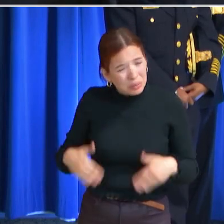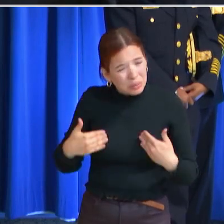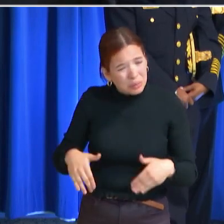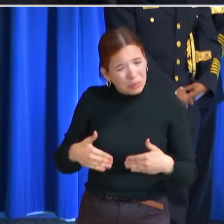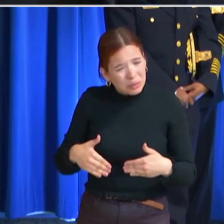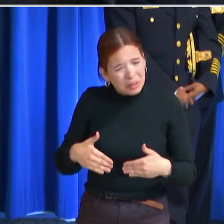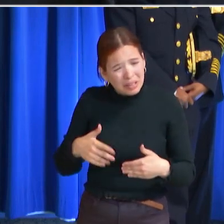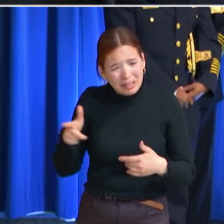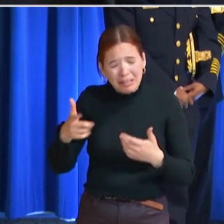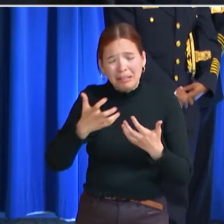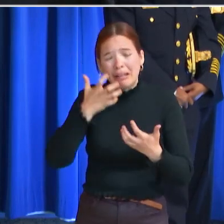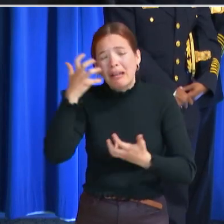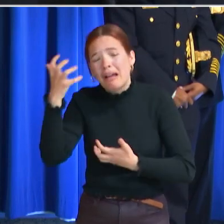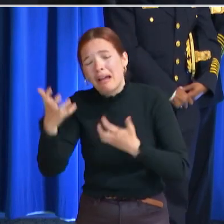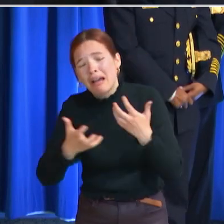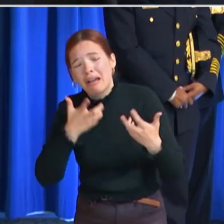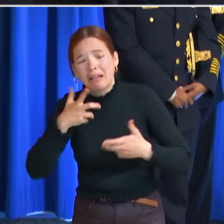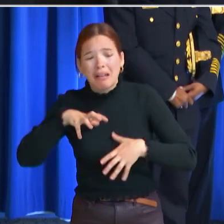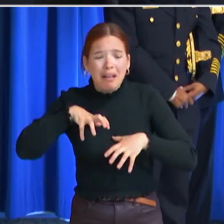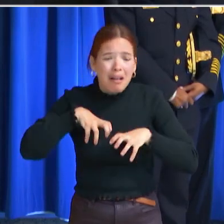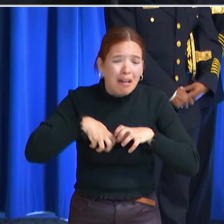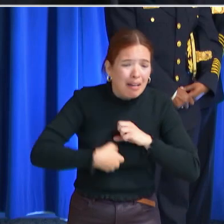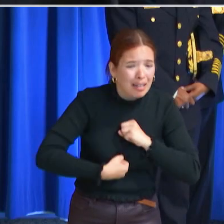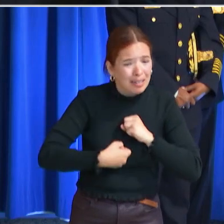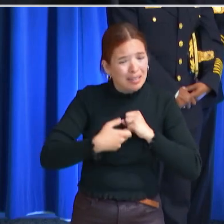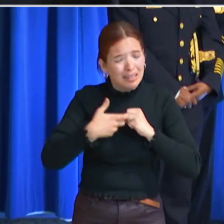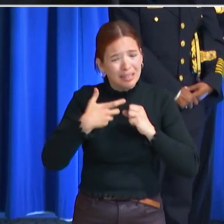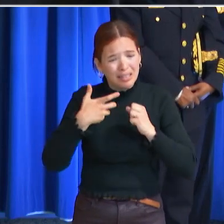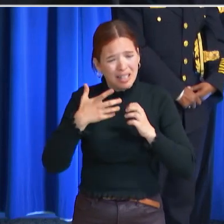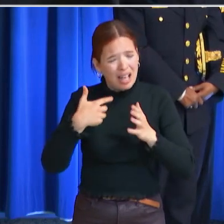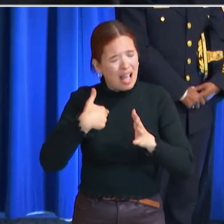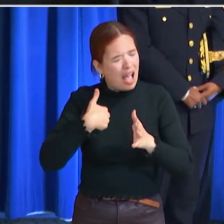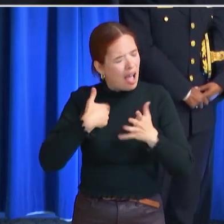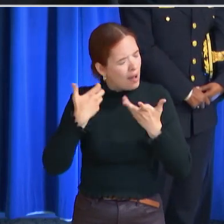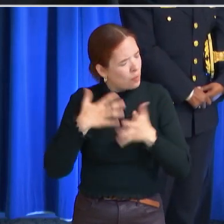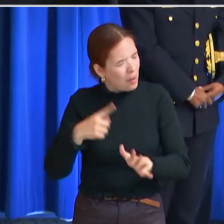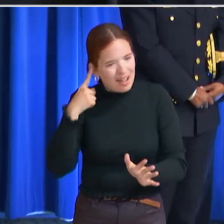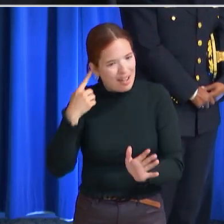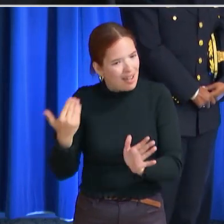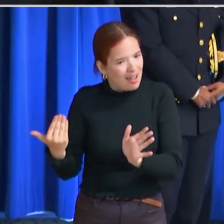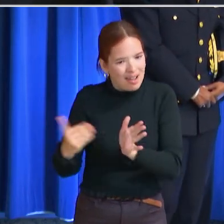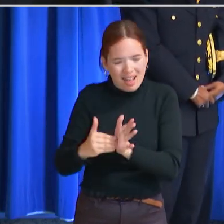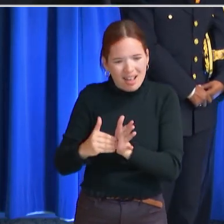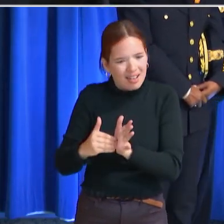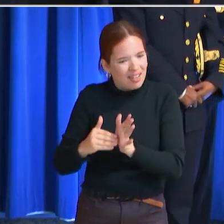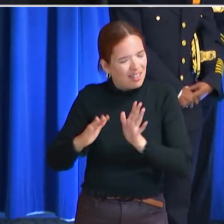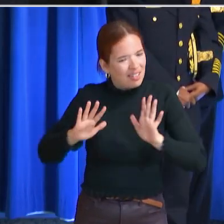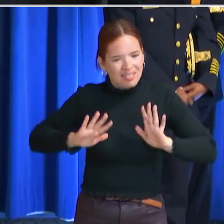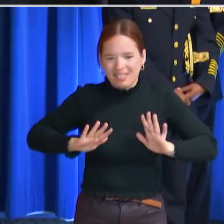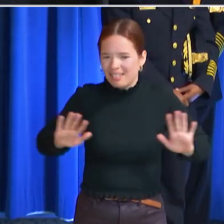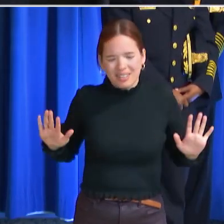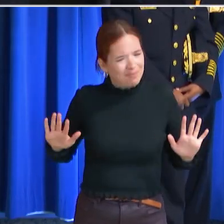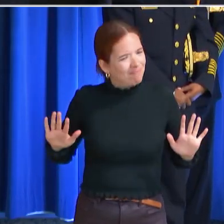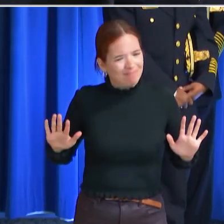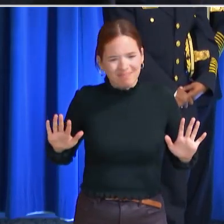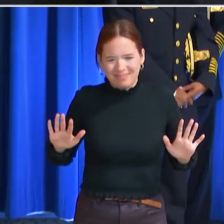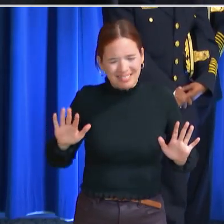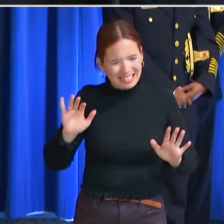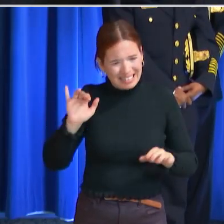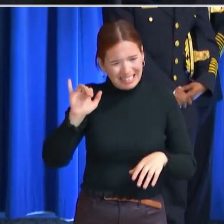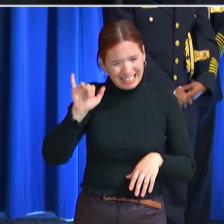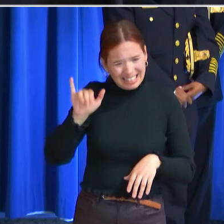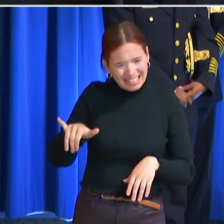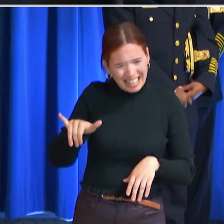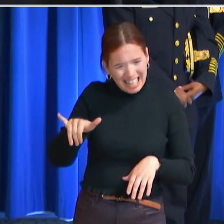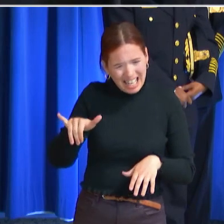screams, if I never have to hear that again, I'm okay with that. Because that sound, it pierces